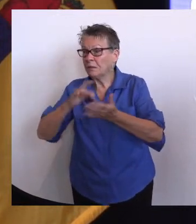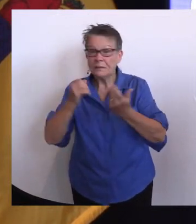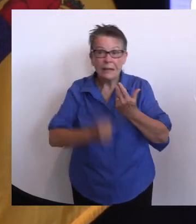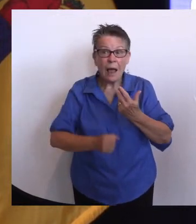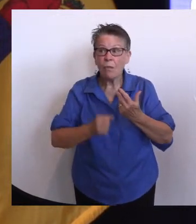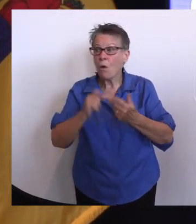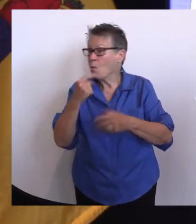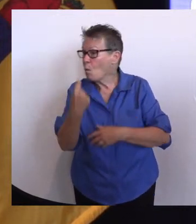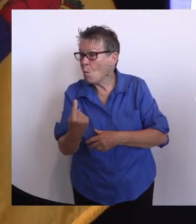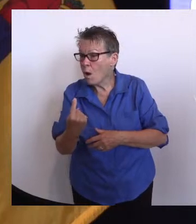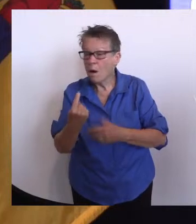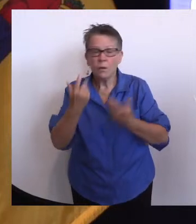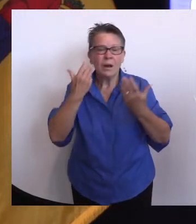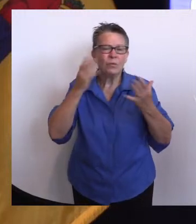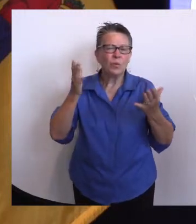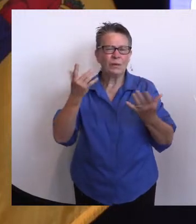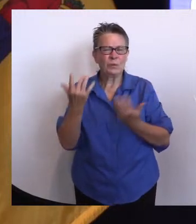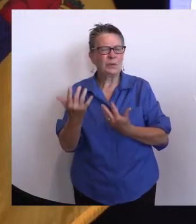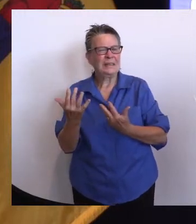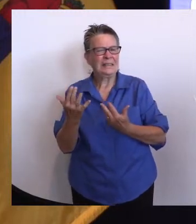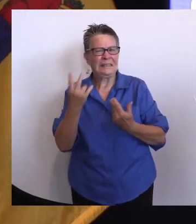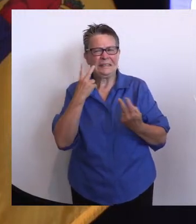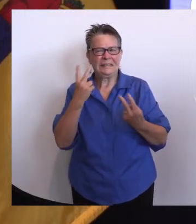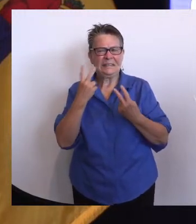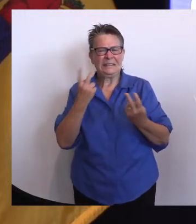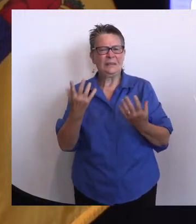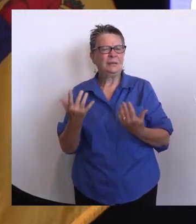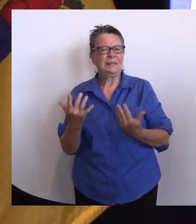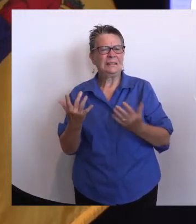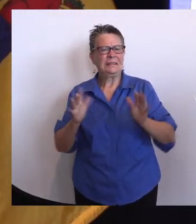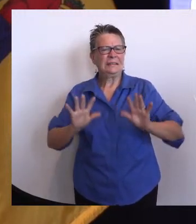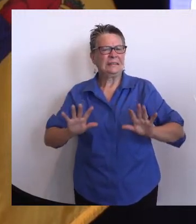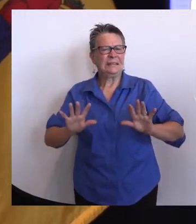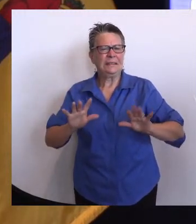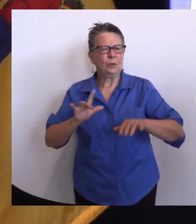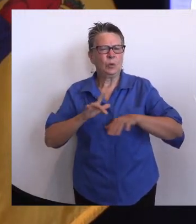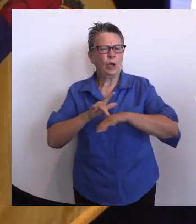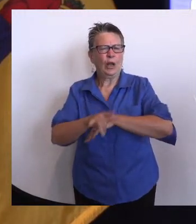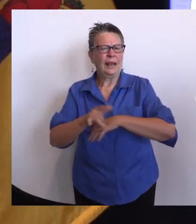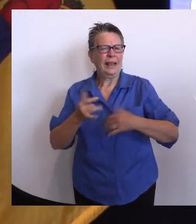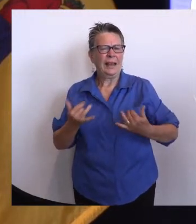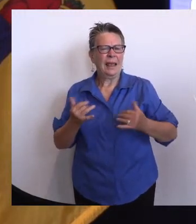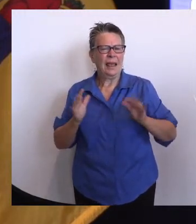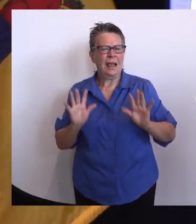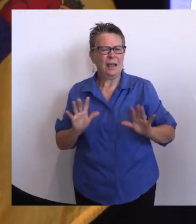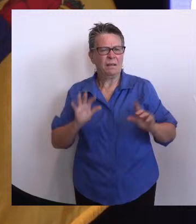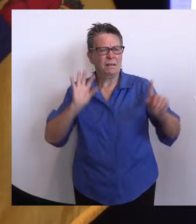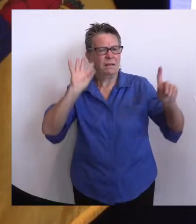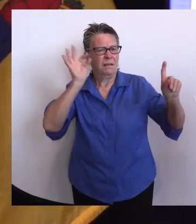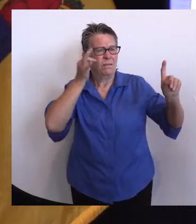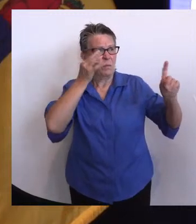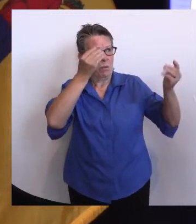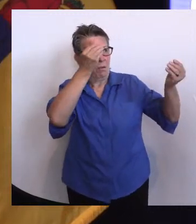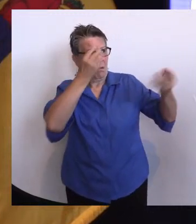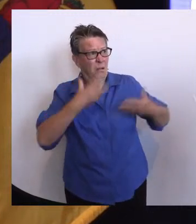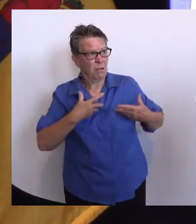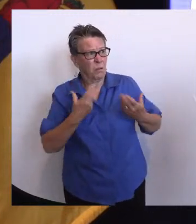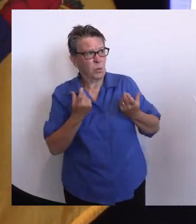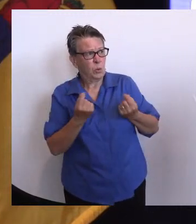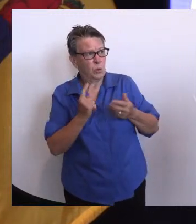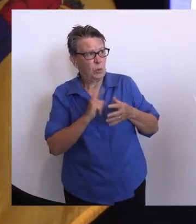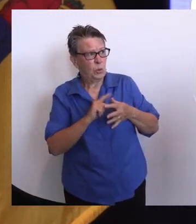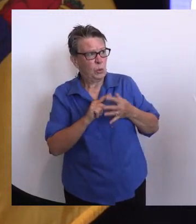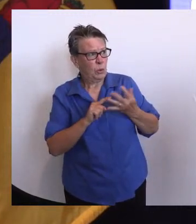like certainty sooner than later, as you can imagine, which we don't have yet from the feds. So God willing, we'll get that sooner than later.